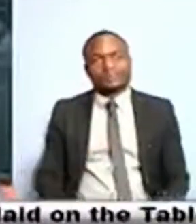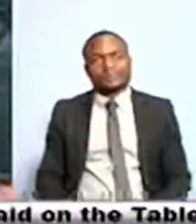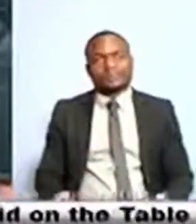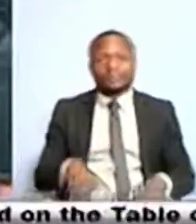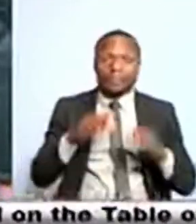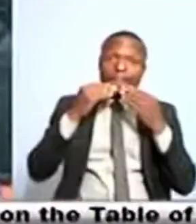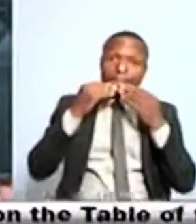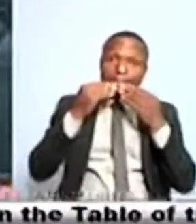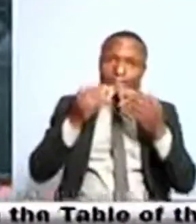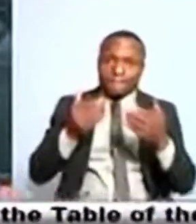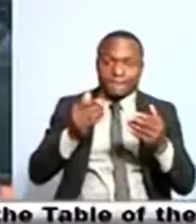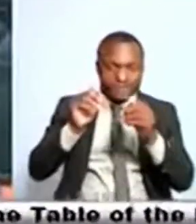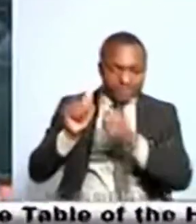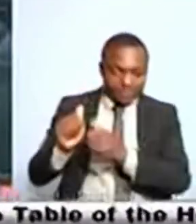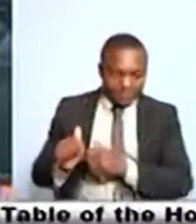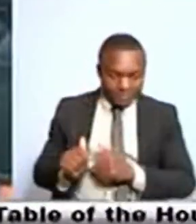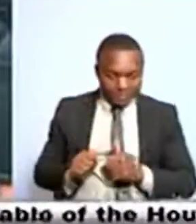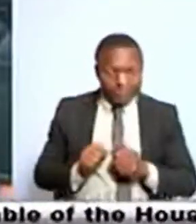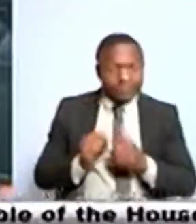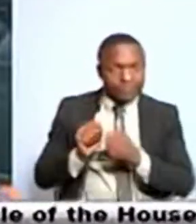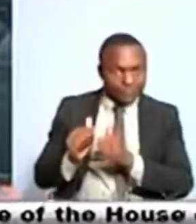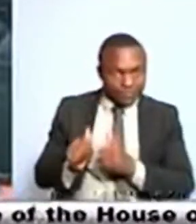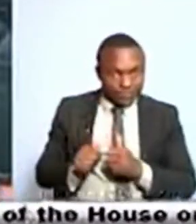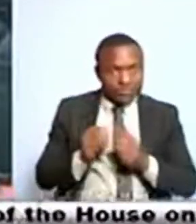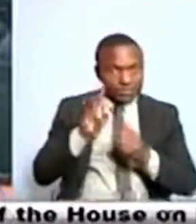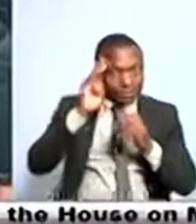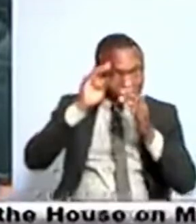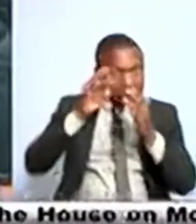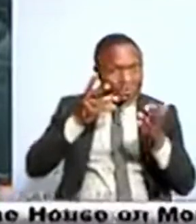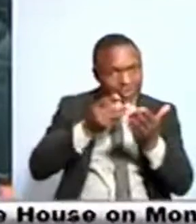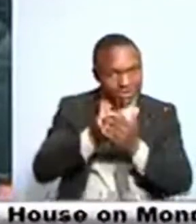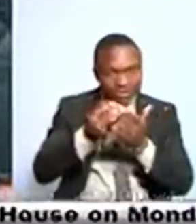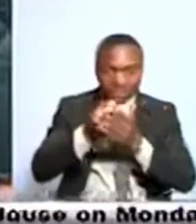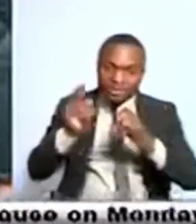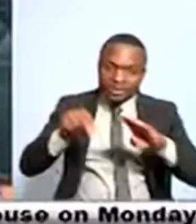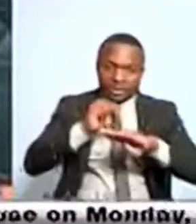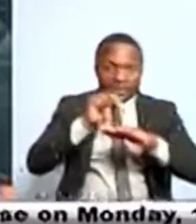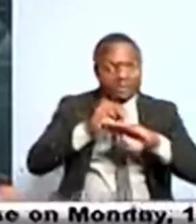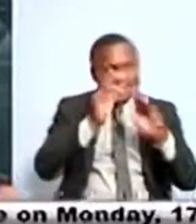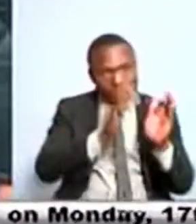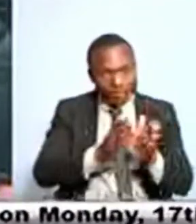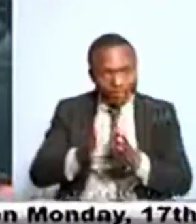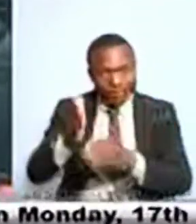Thank you very much. The Honorable Acting Minister of Finance and National Planning.